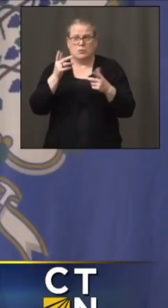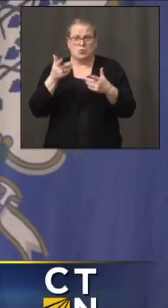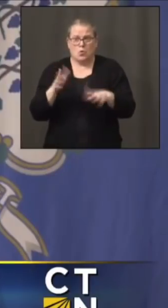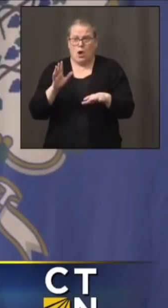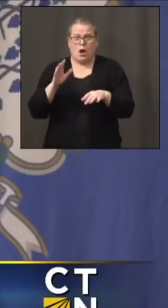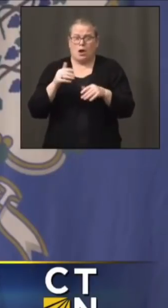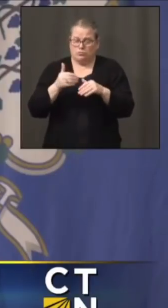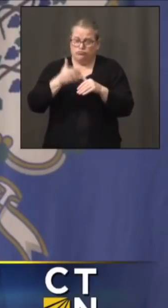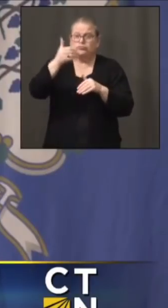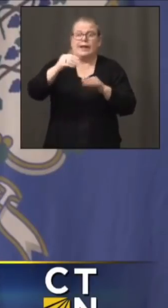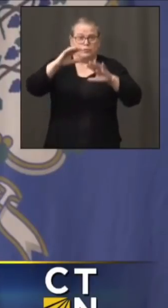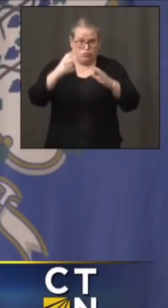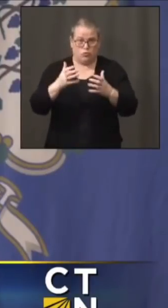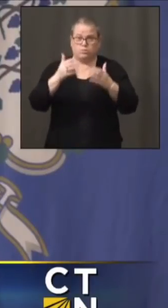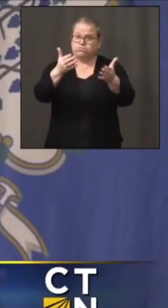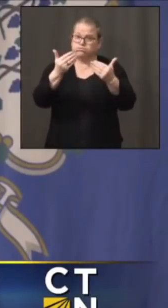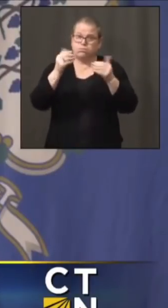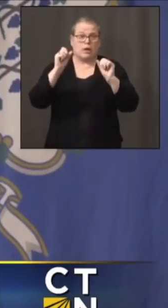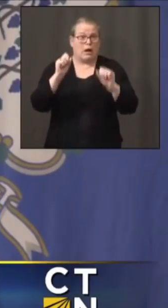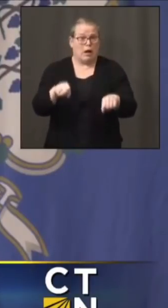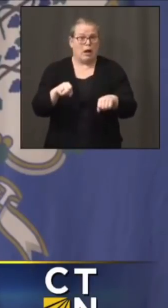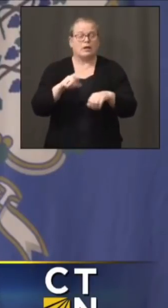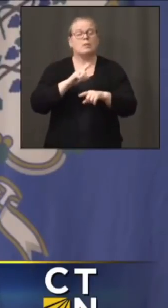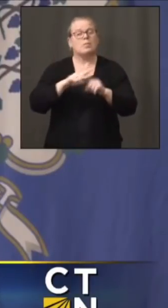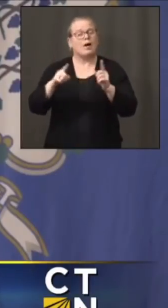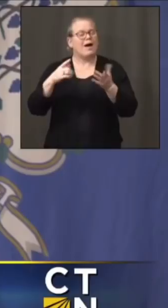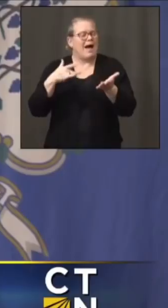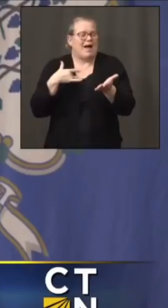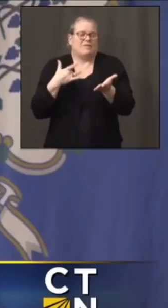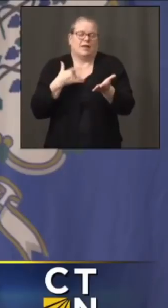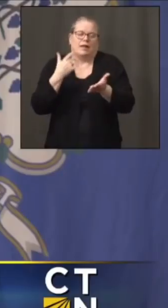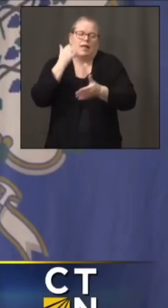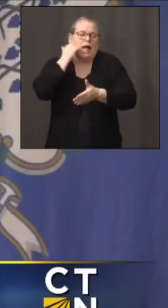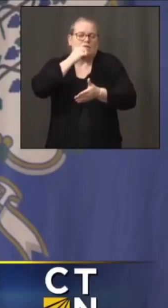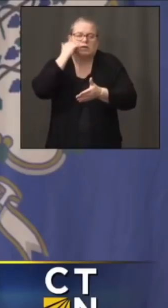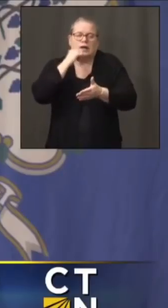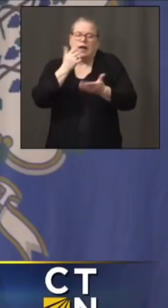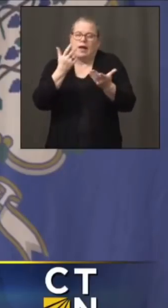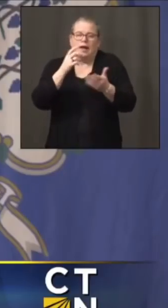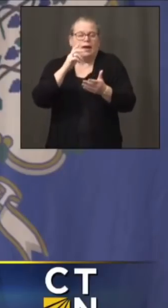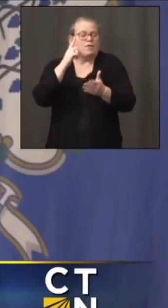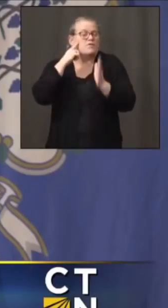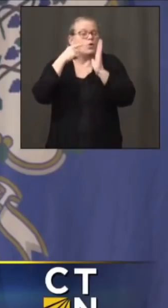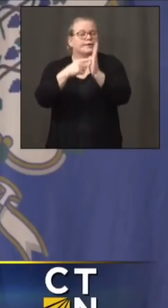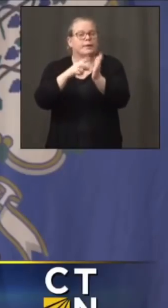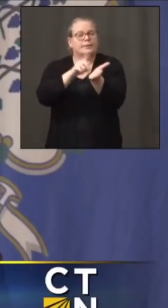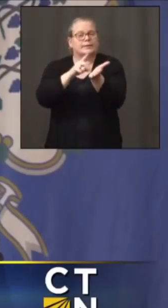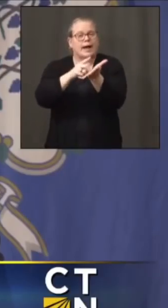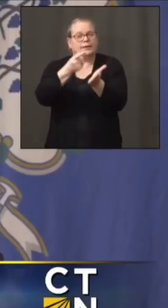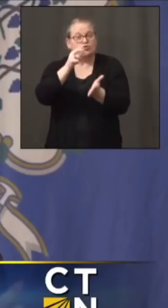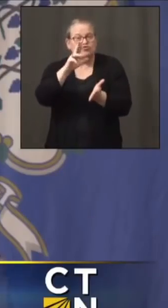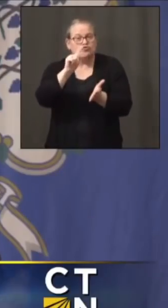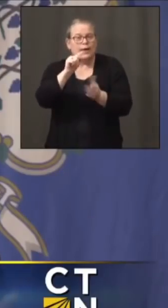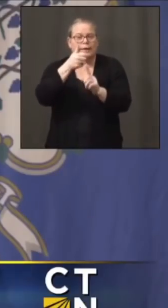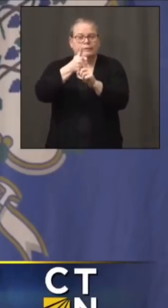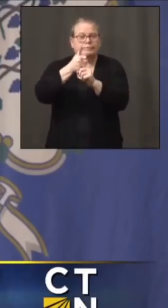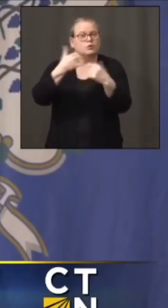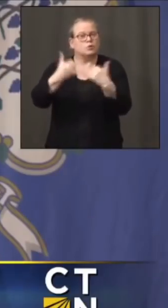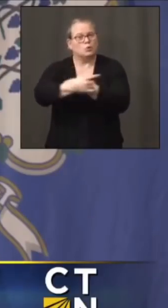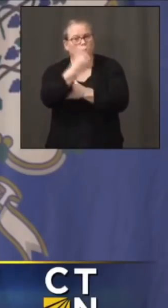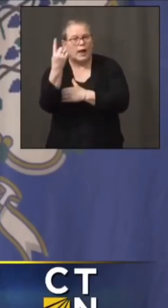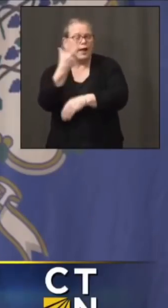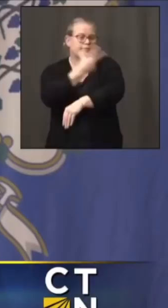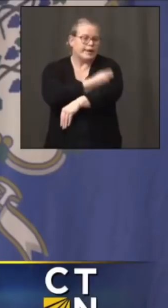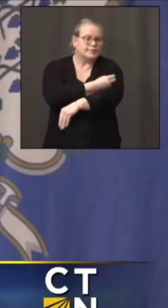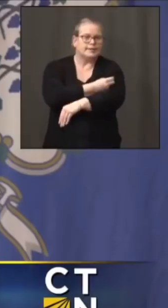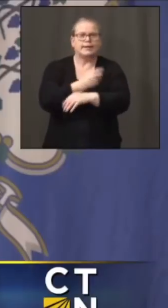that every day, like I said before, you're going to see somebody like Dr. Grant. He took the vaccine. There were no side effects. He felt good.